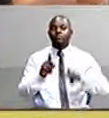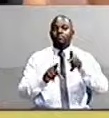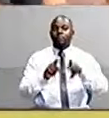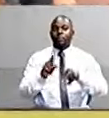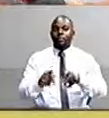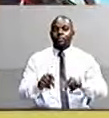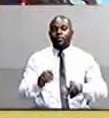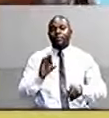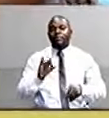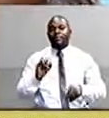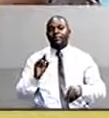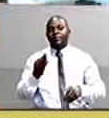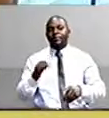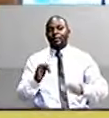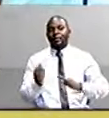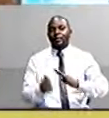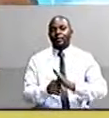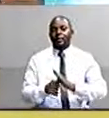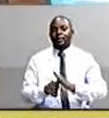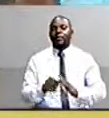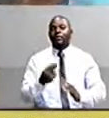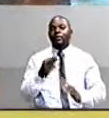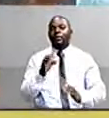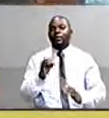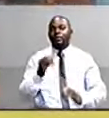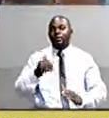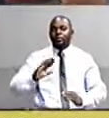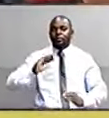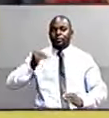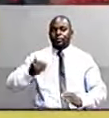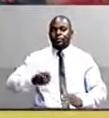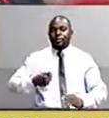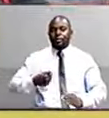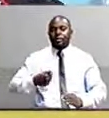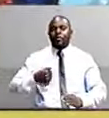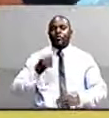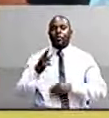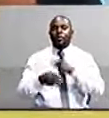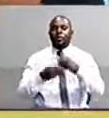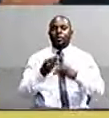the FIFA Under-20 Women World Cup qualifiers.